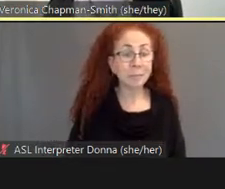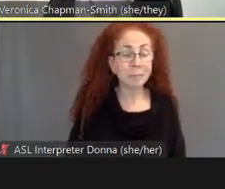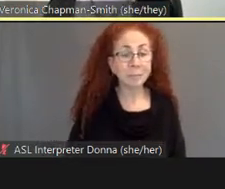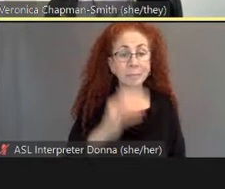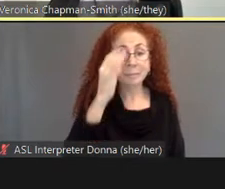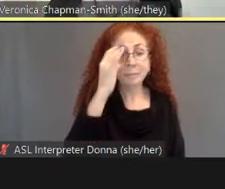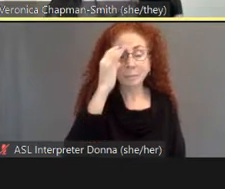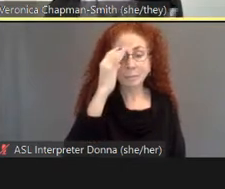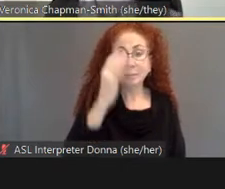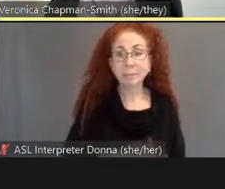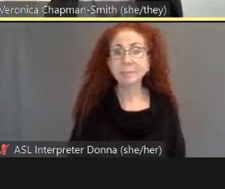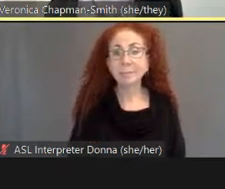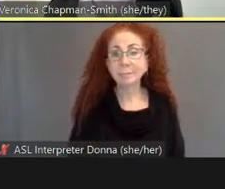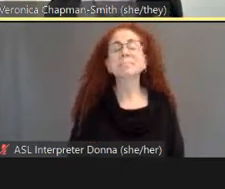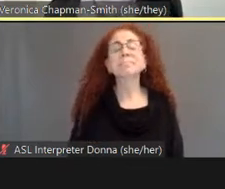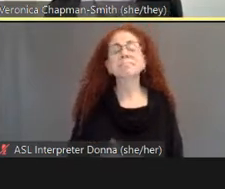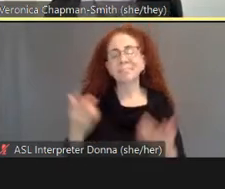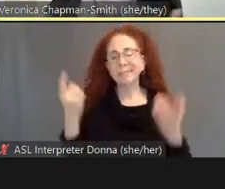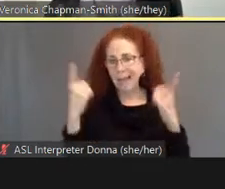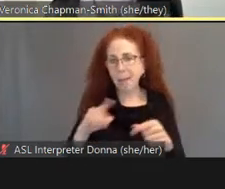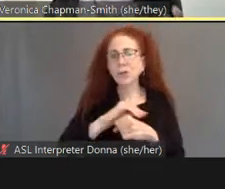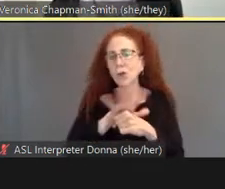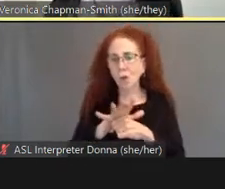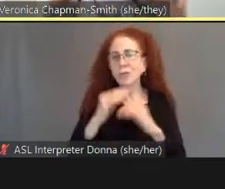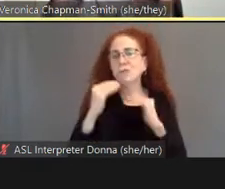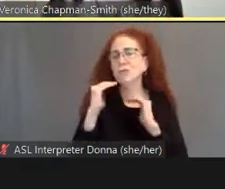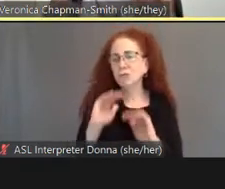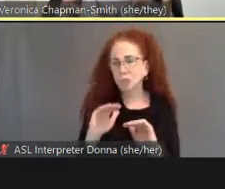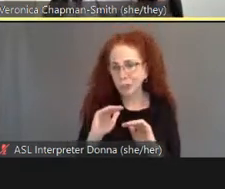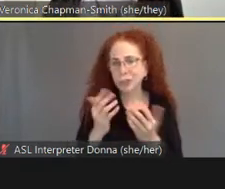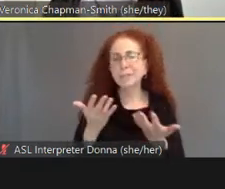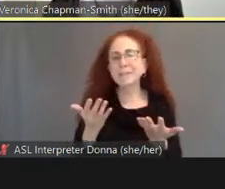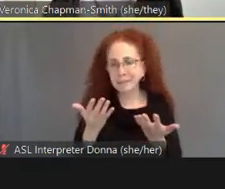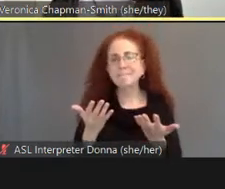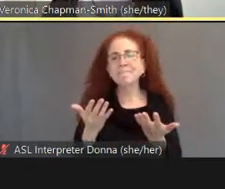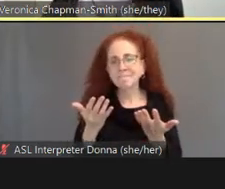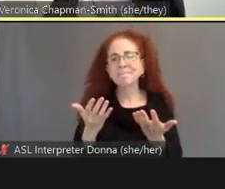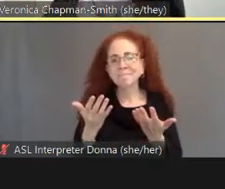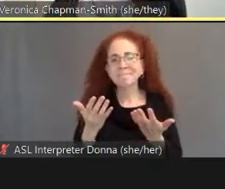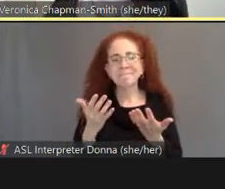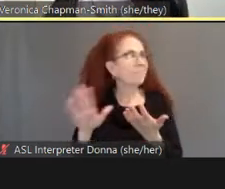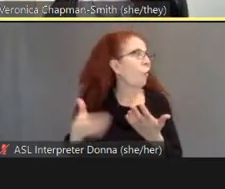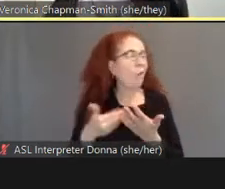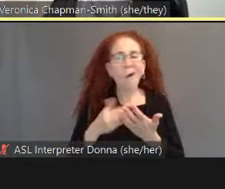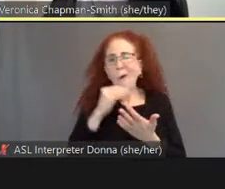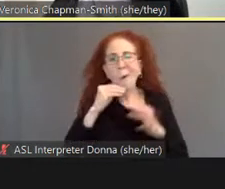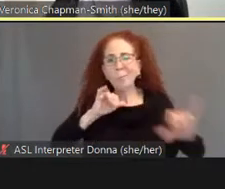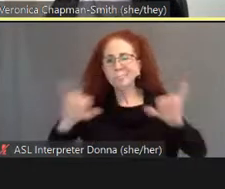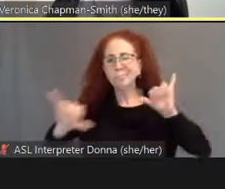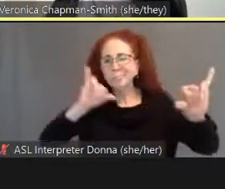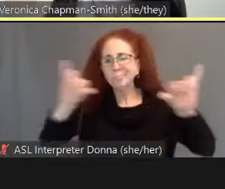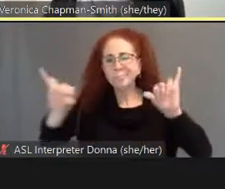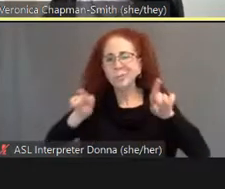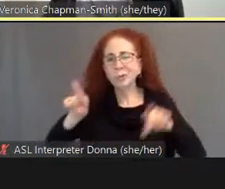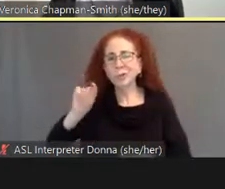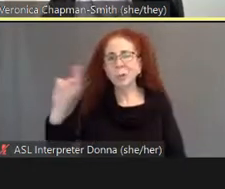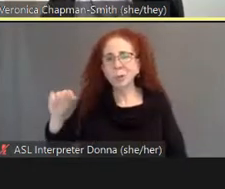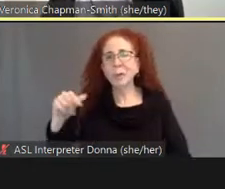Due to like the COVID-19 restrictions of us all being kind of hunkered down during